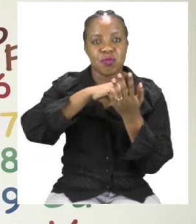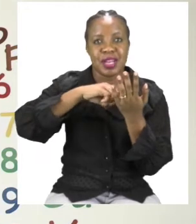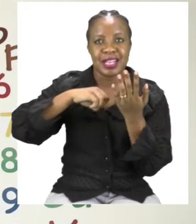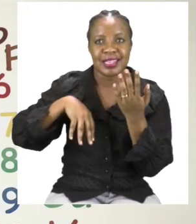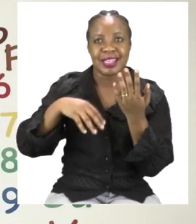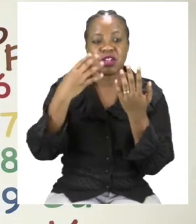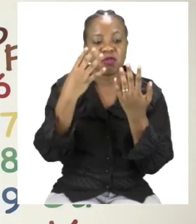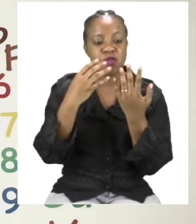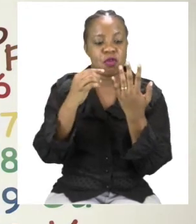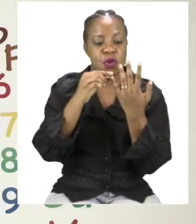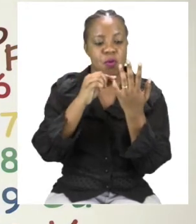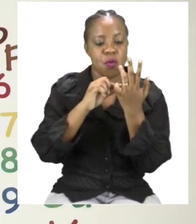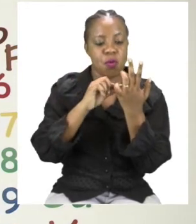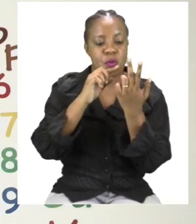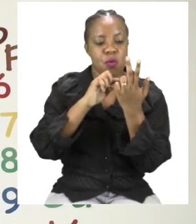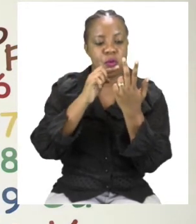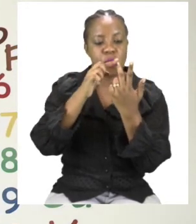is 1.